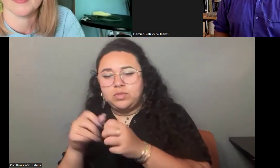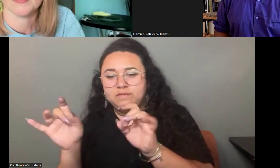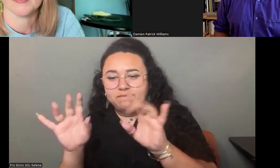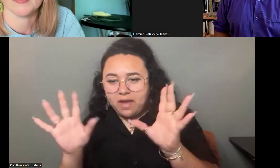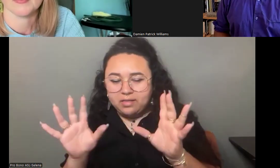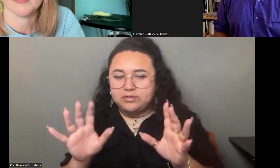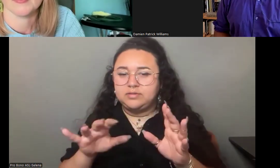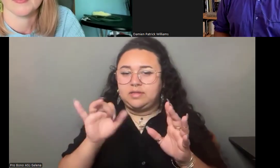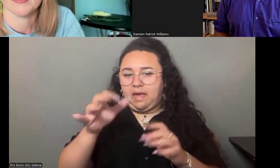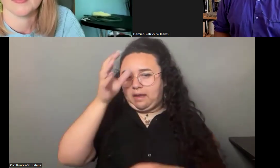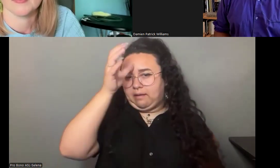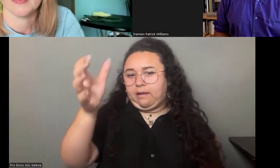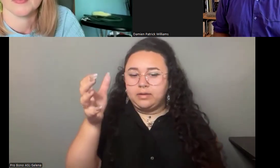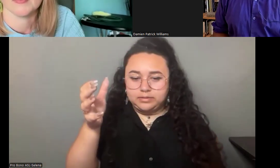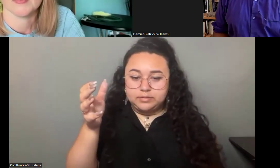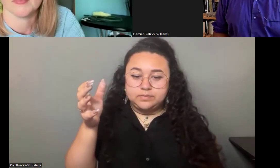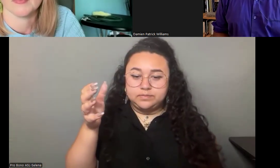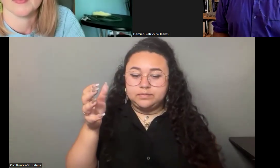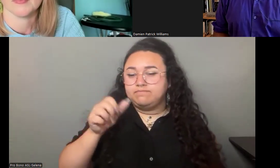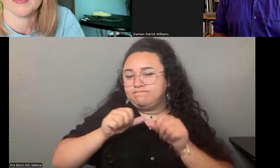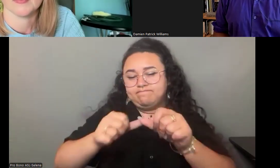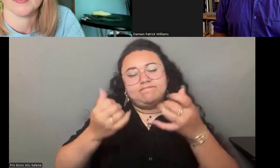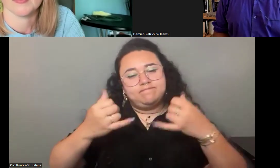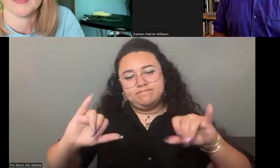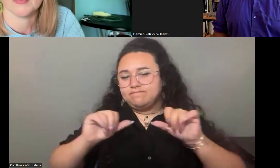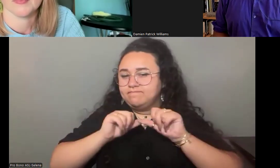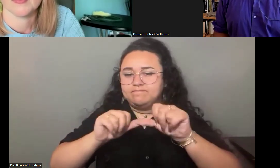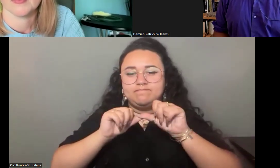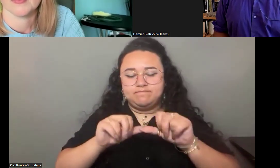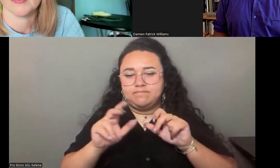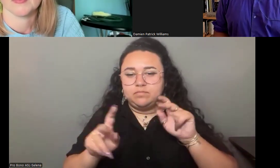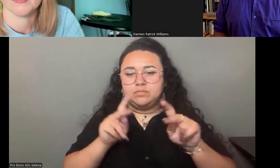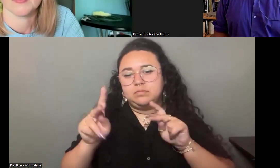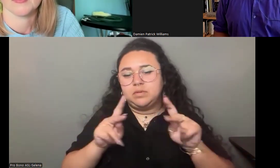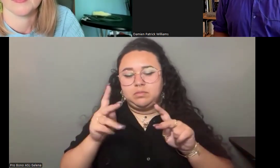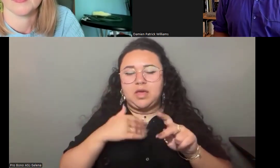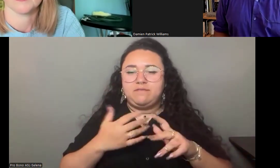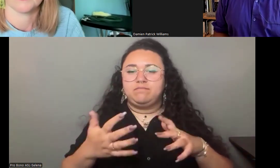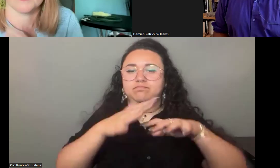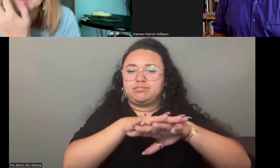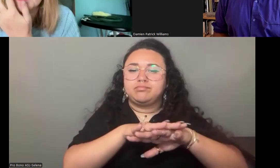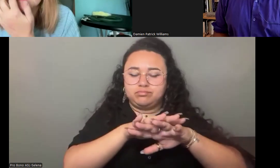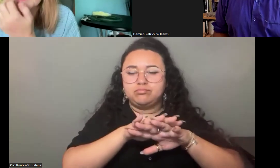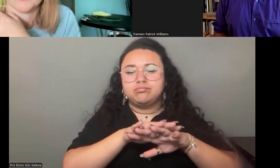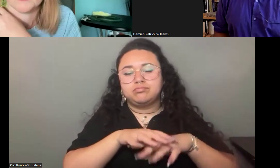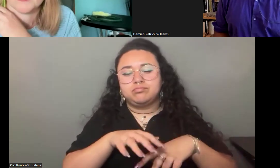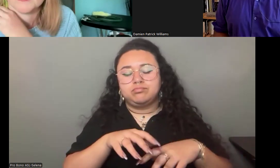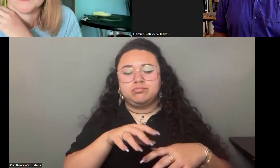framework does persist, around the world and in multiple different